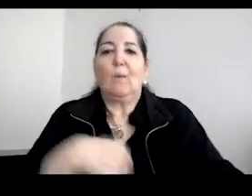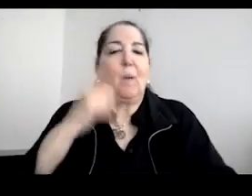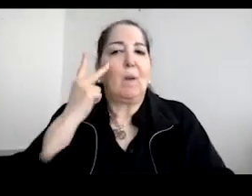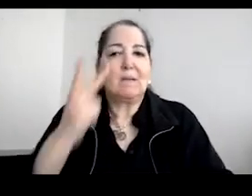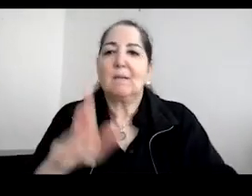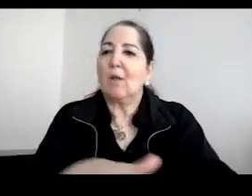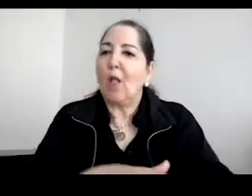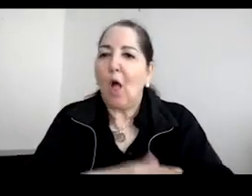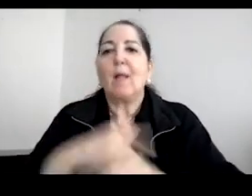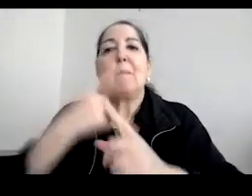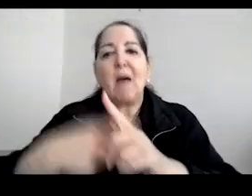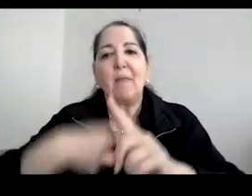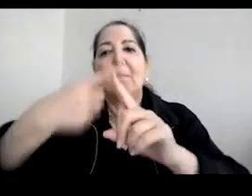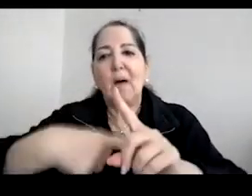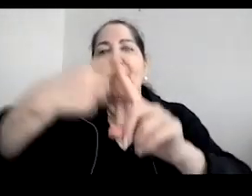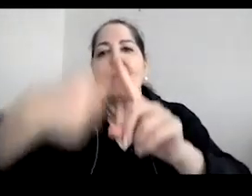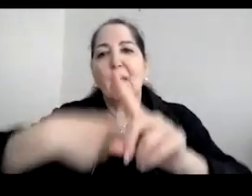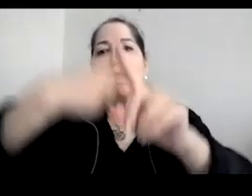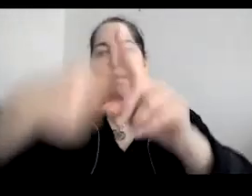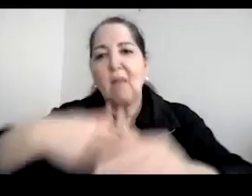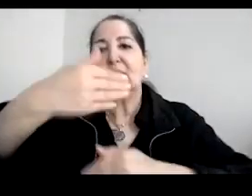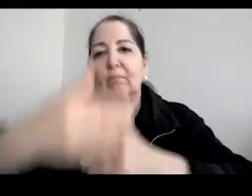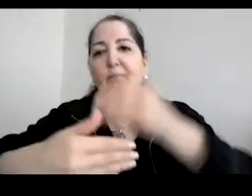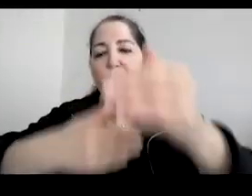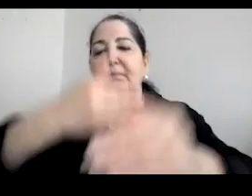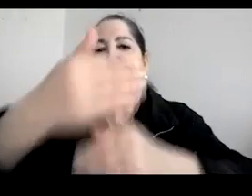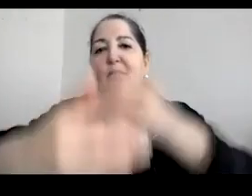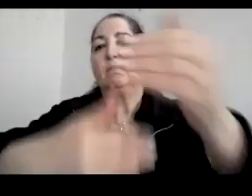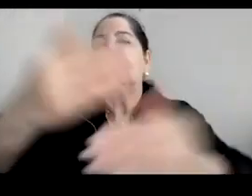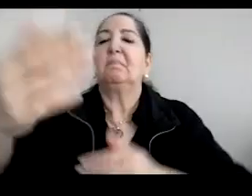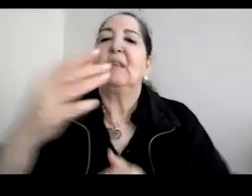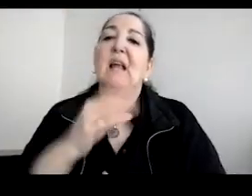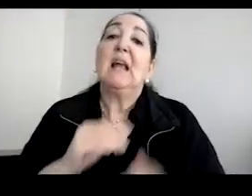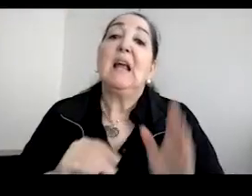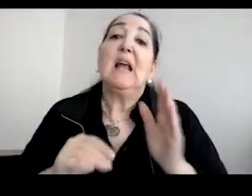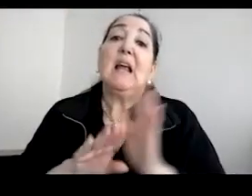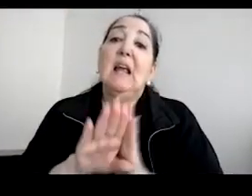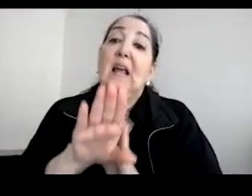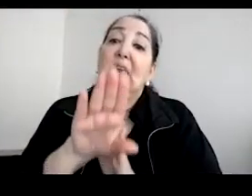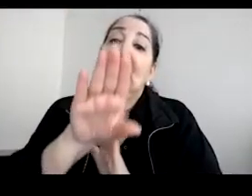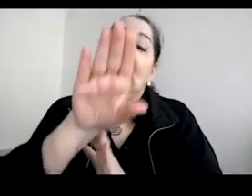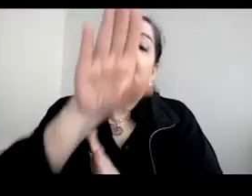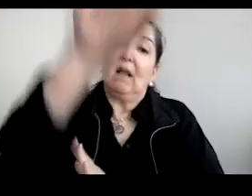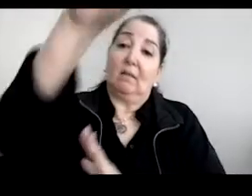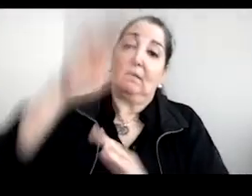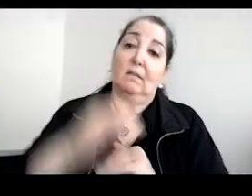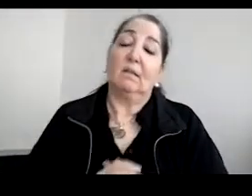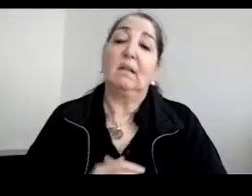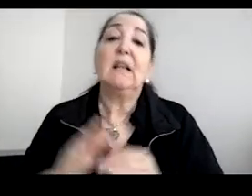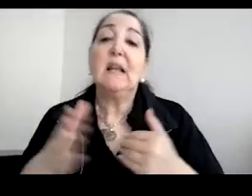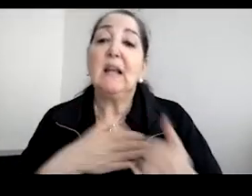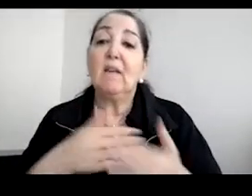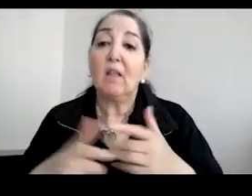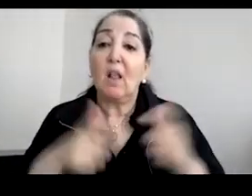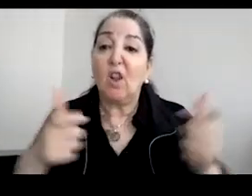job gains numbers are still not telling the tale of what's going on in the economy. We're still about